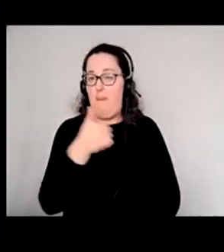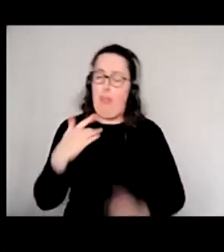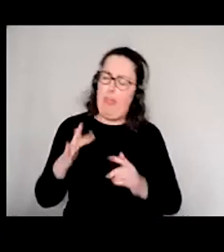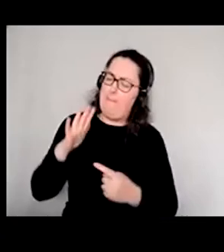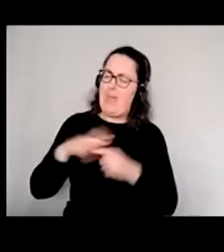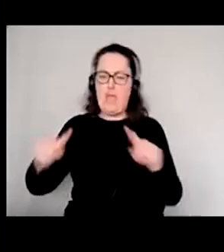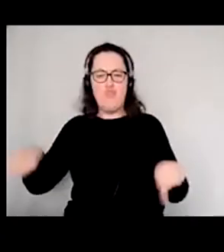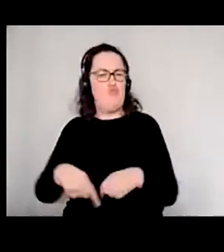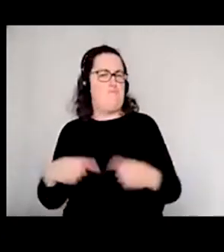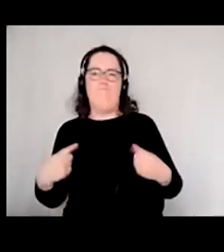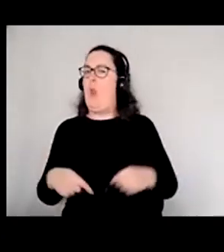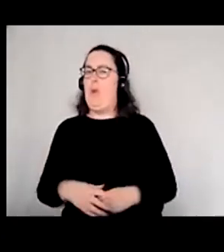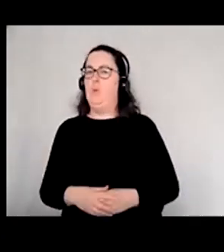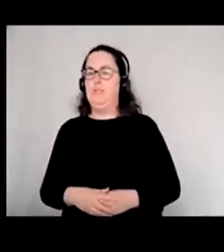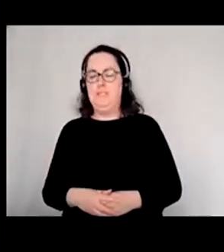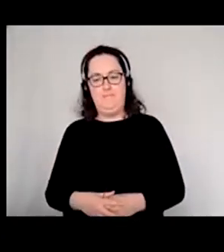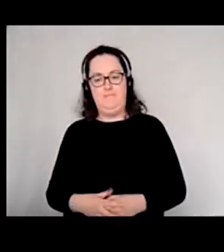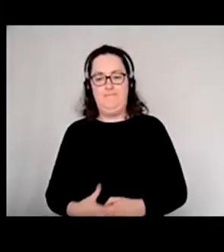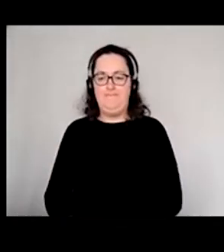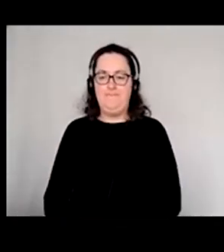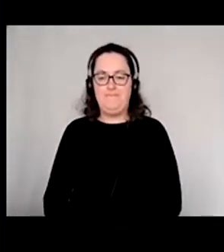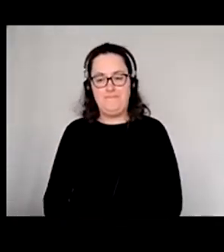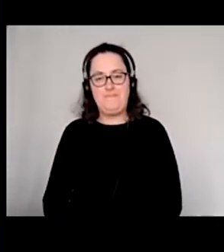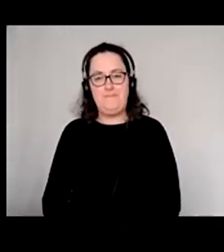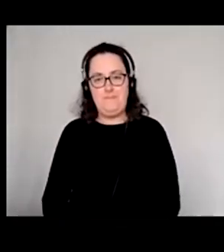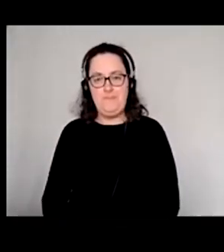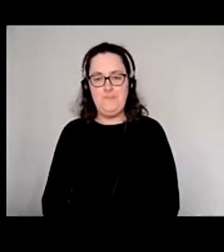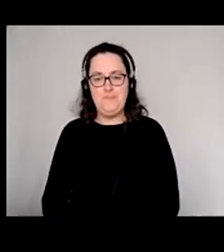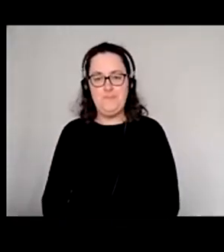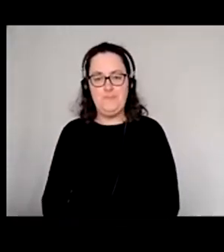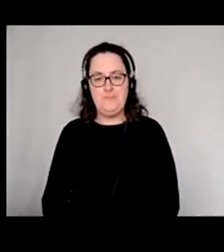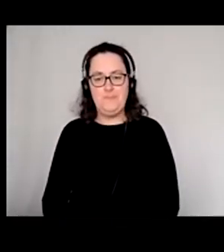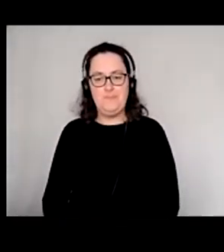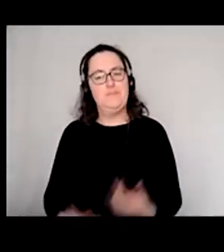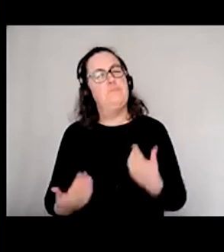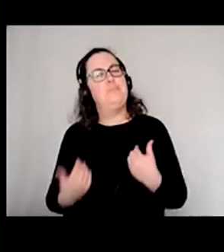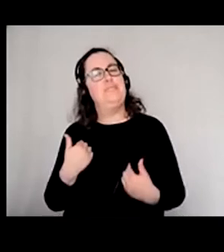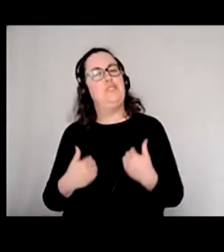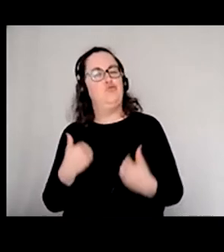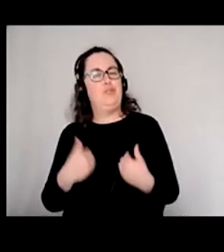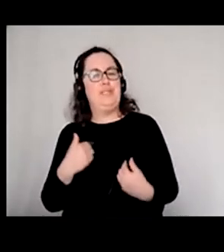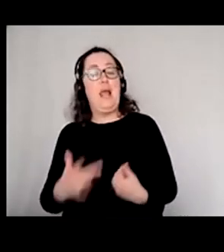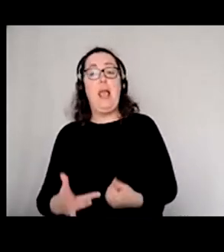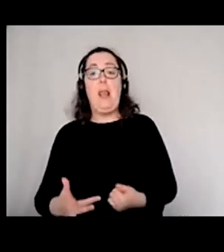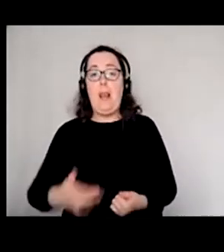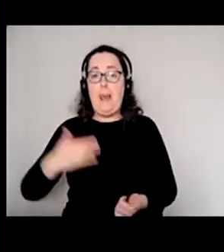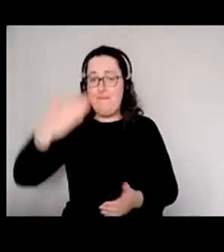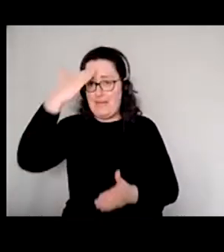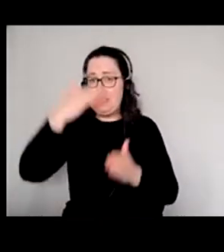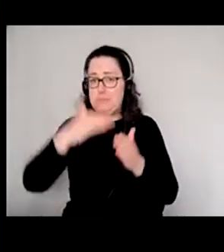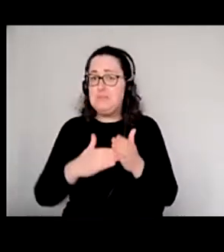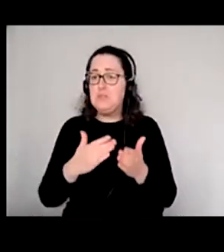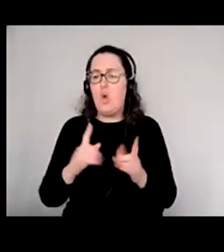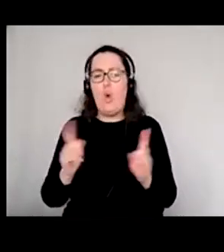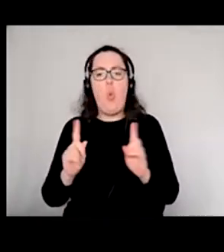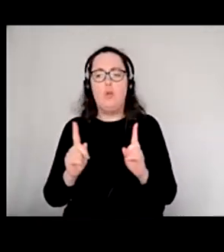that's absolutely true. Yeah. But I think it's interesting because it is all about the lived experience, isn't it? And what's